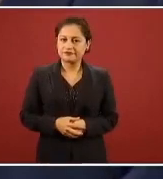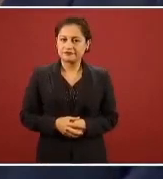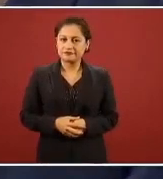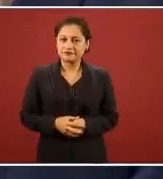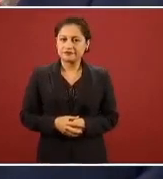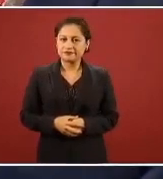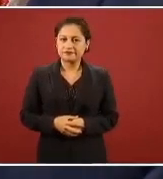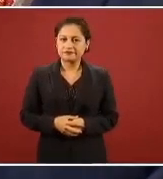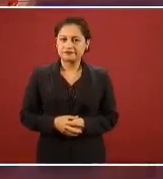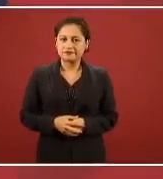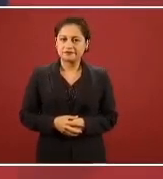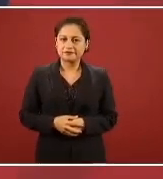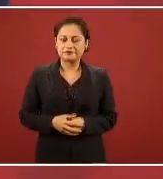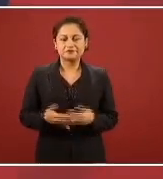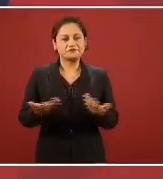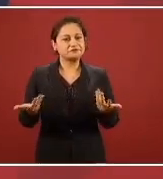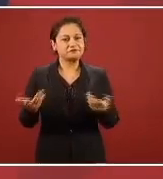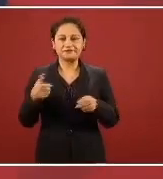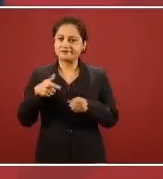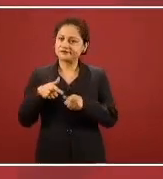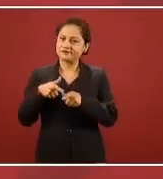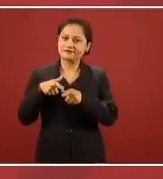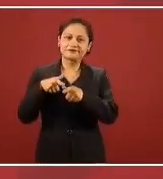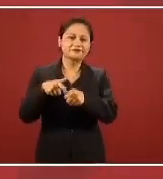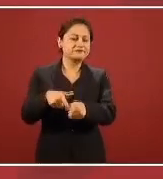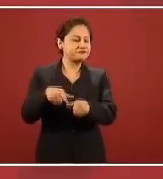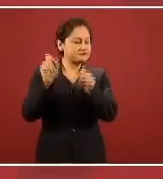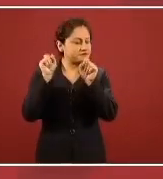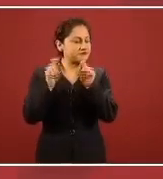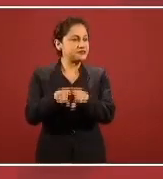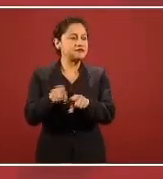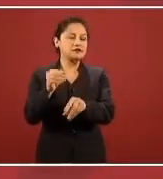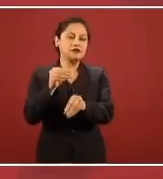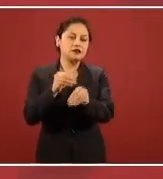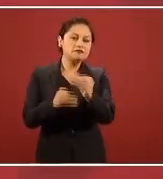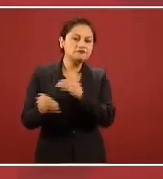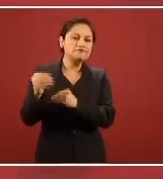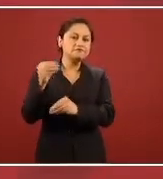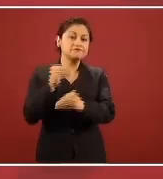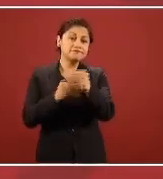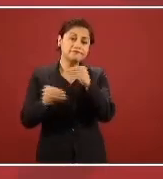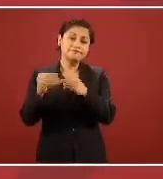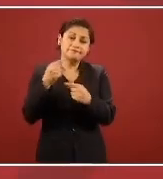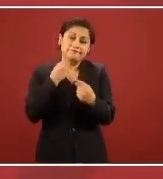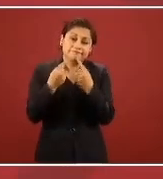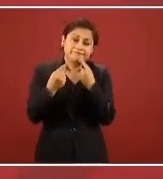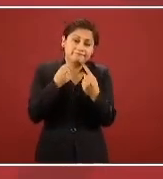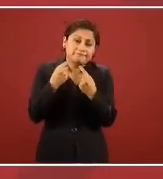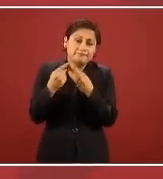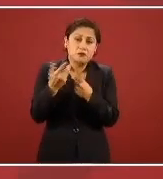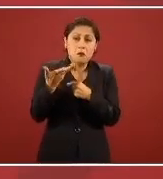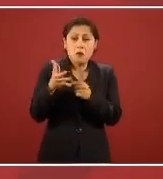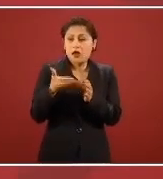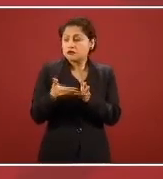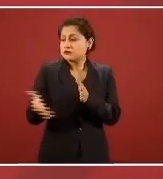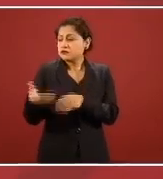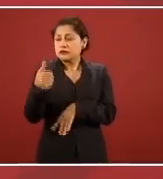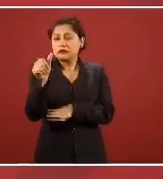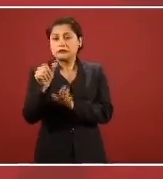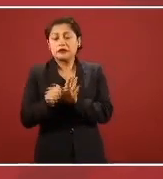Y vamos a estar debatiendo sobre esto. And we are going to be debating this. Pues como seis meses. For